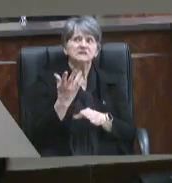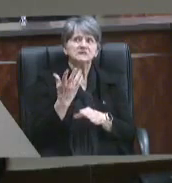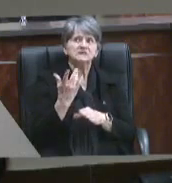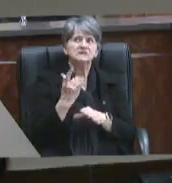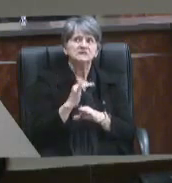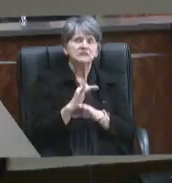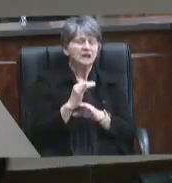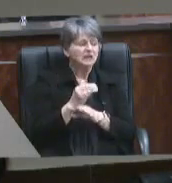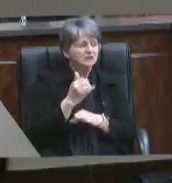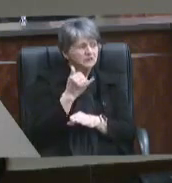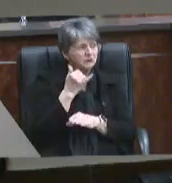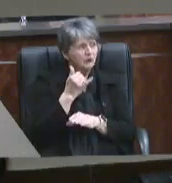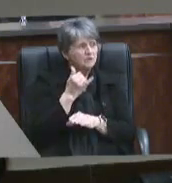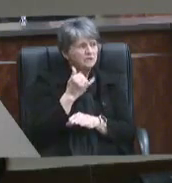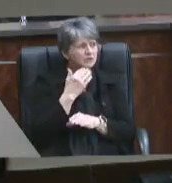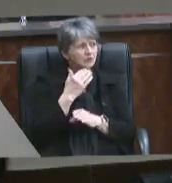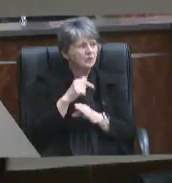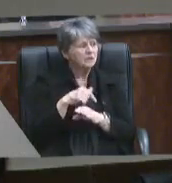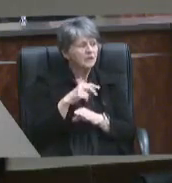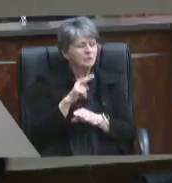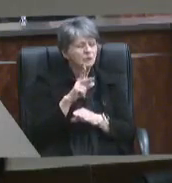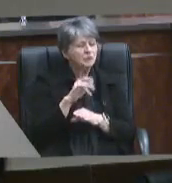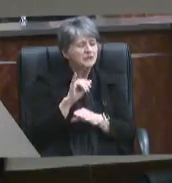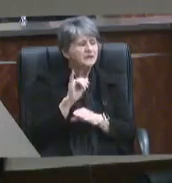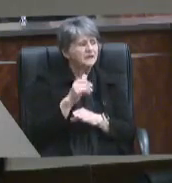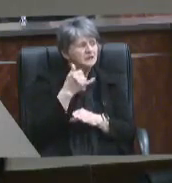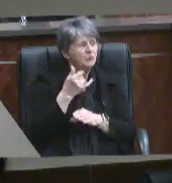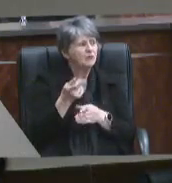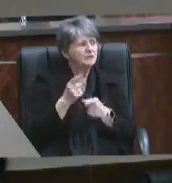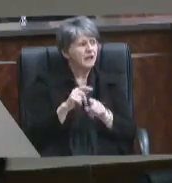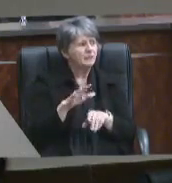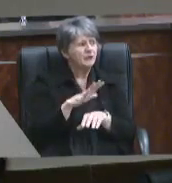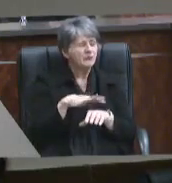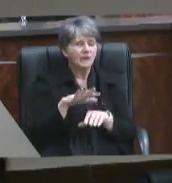these calls happen at 3 a.m.